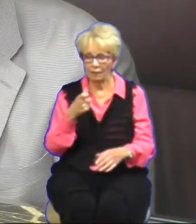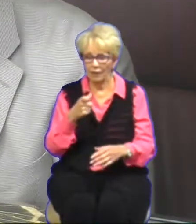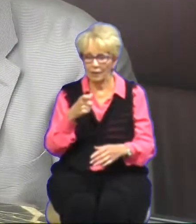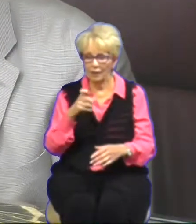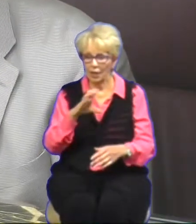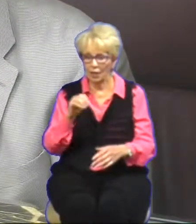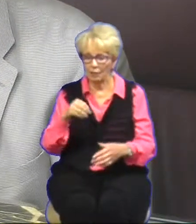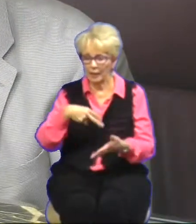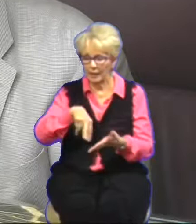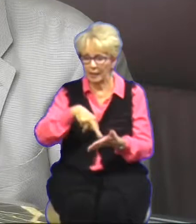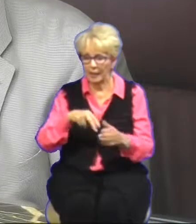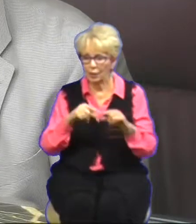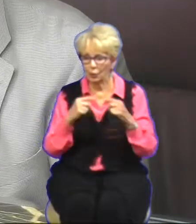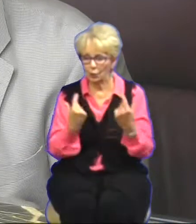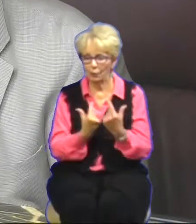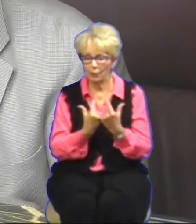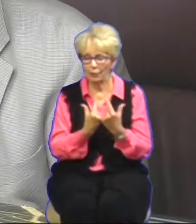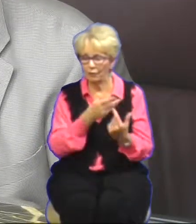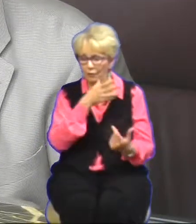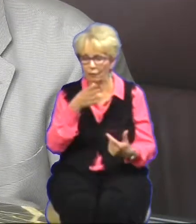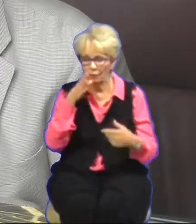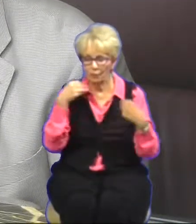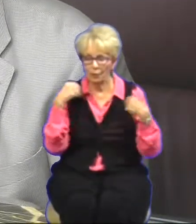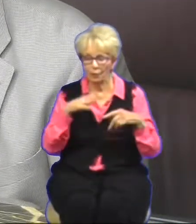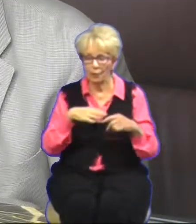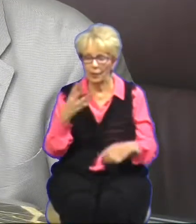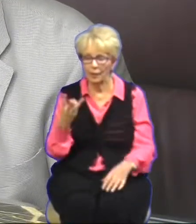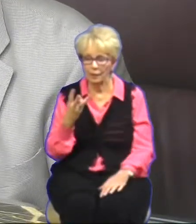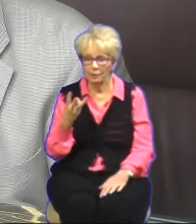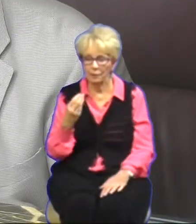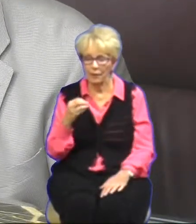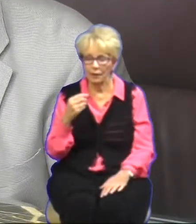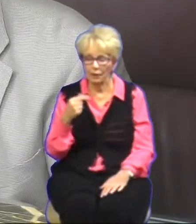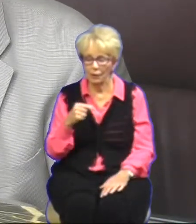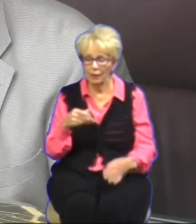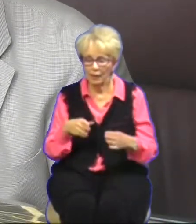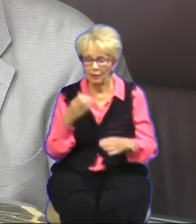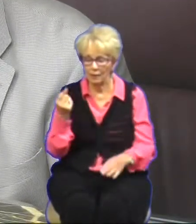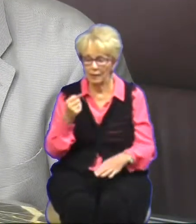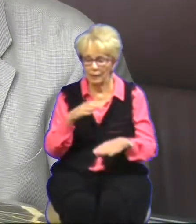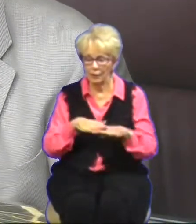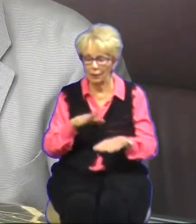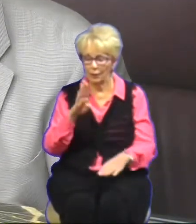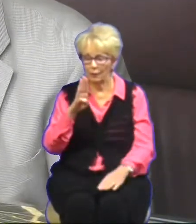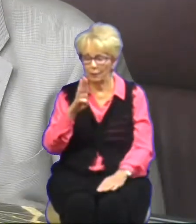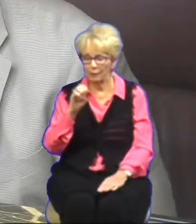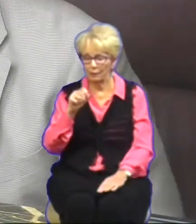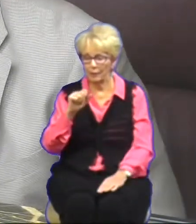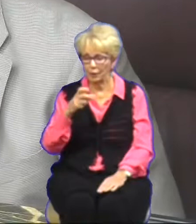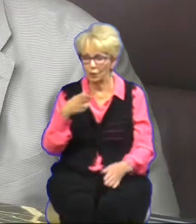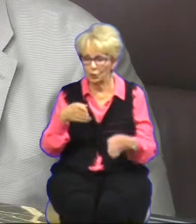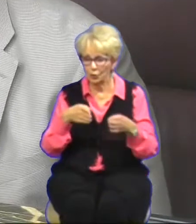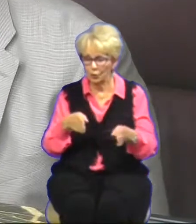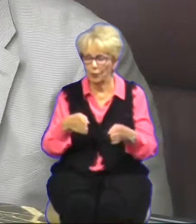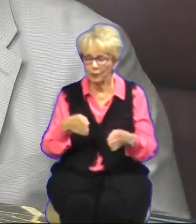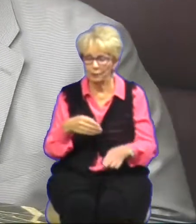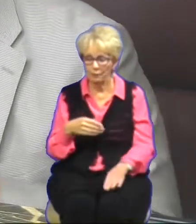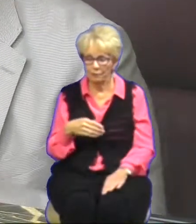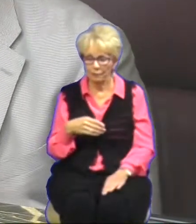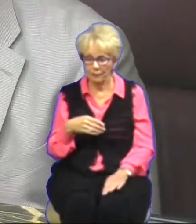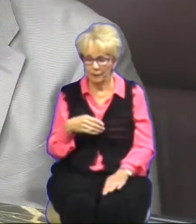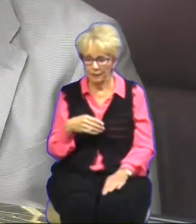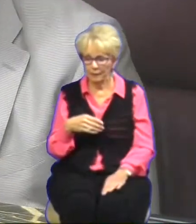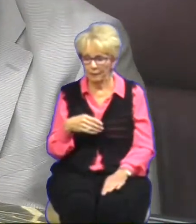group, and Farmers Market on Wednesday on North Green Street and Saturdays on Beach Street. Do we have an update on